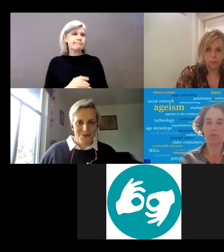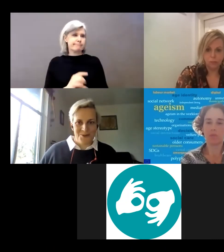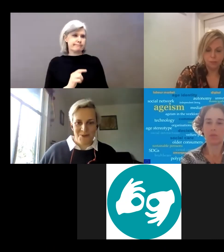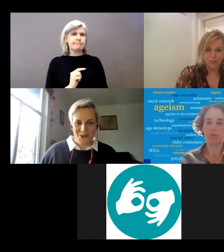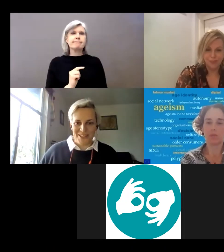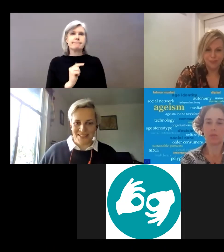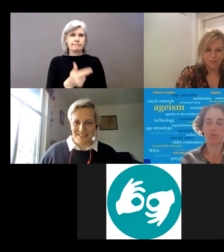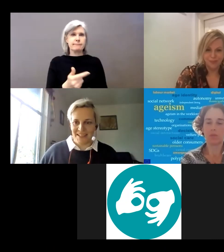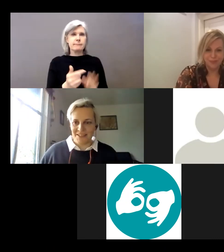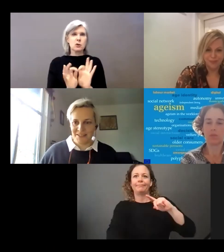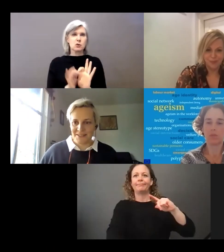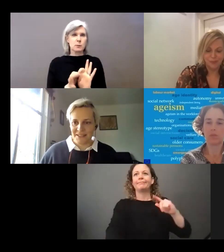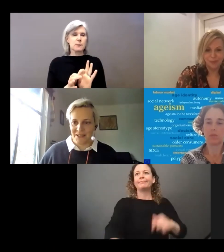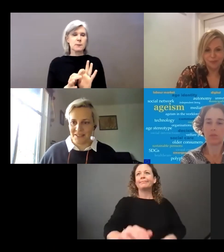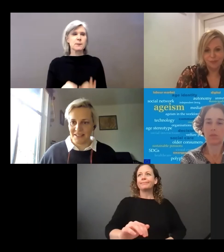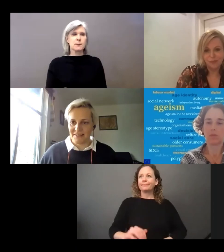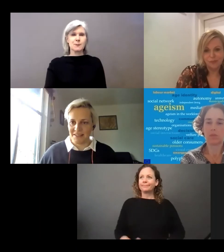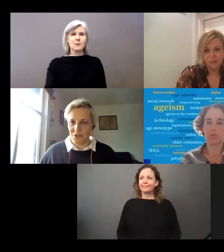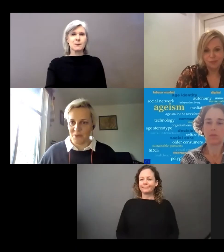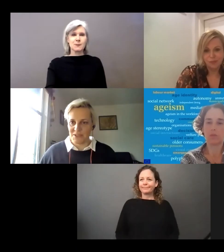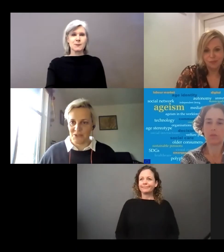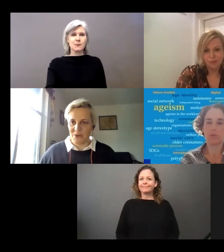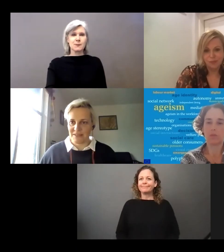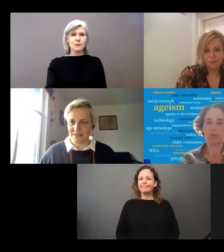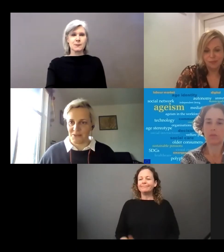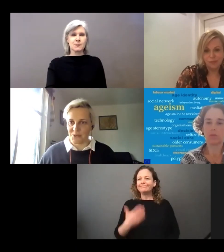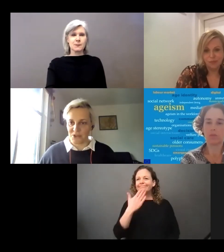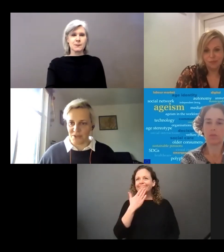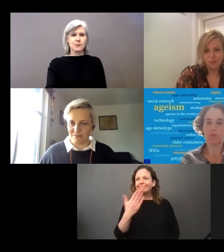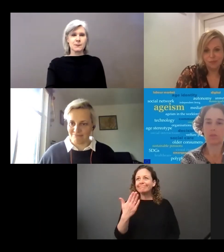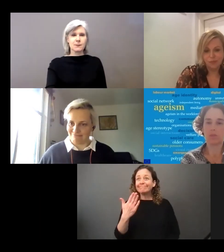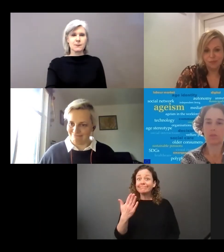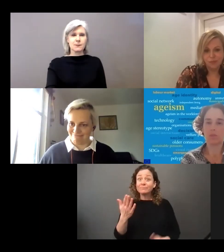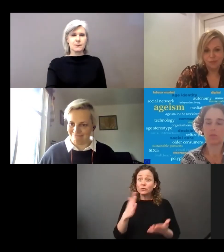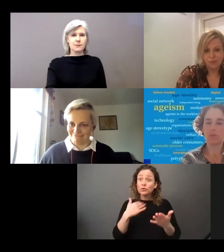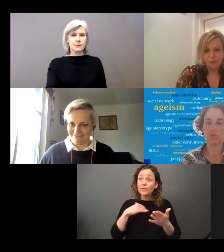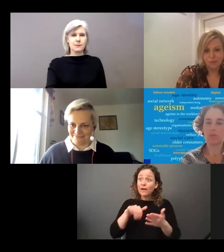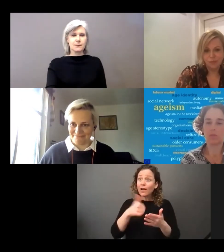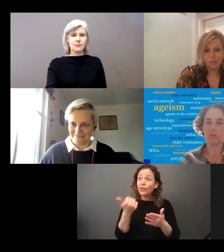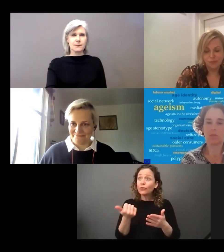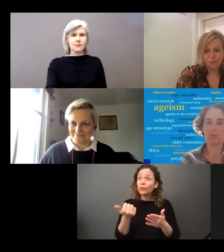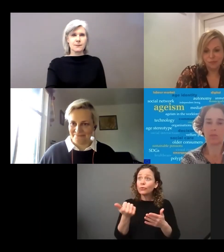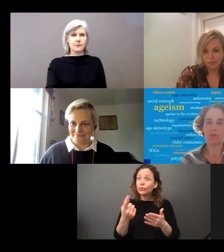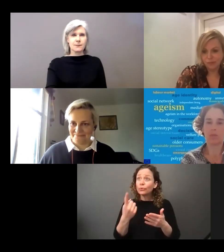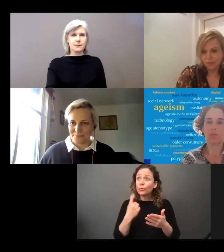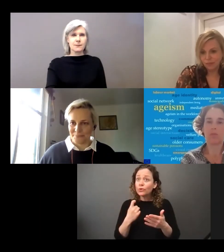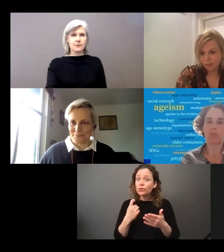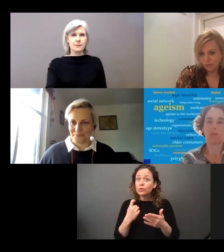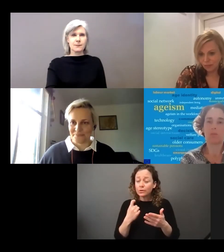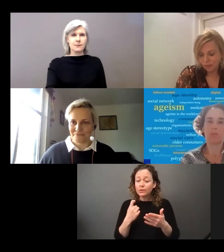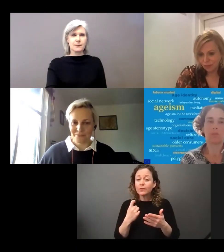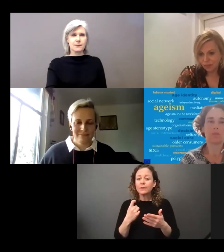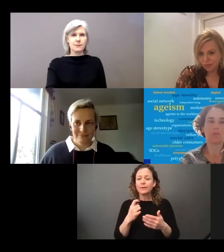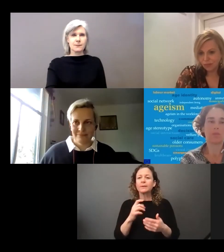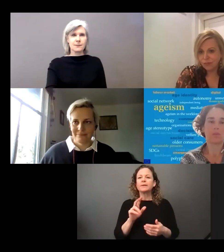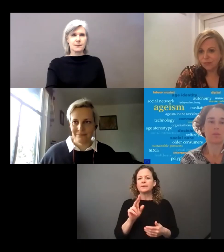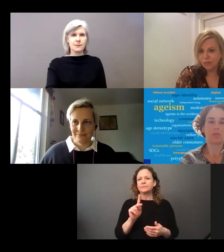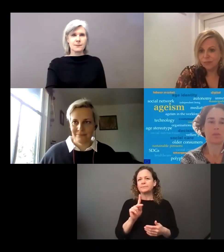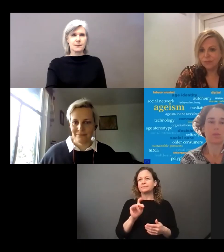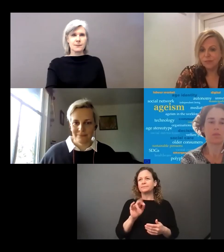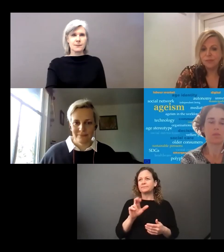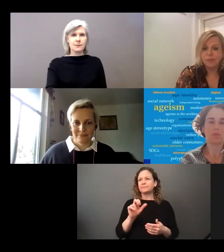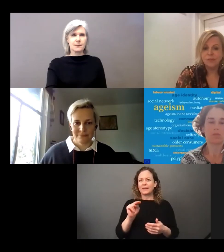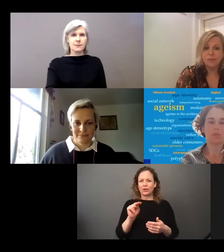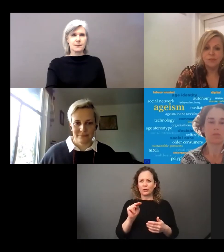Thank you, Margaret. Kieran, I think you wanted to ask another question. There was a question on the chat, and I wanted to direct